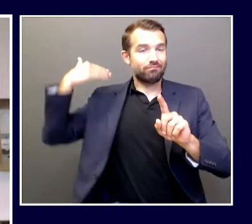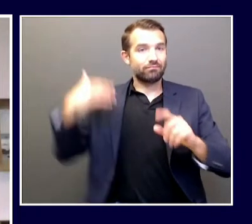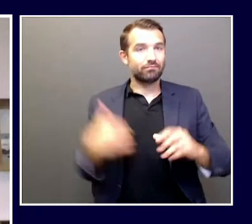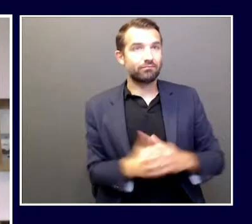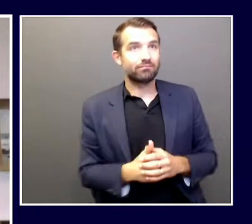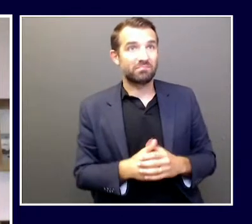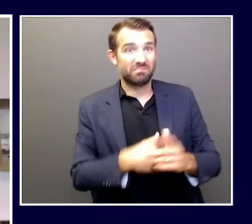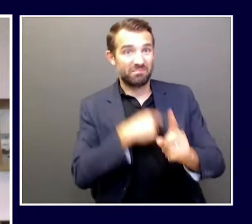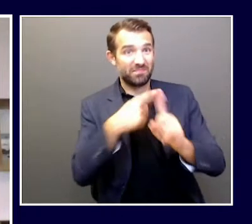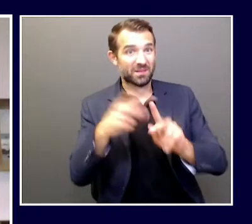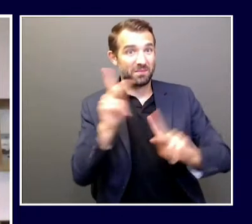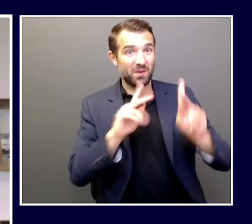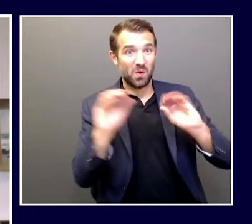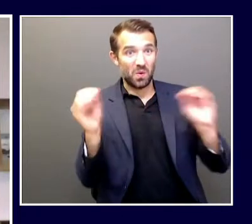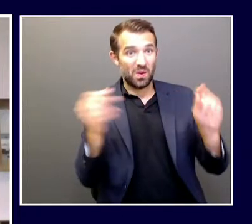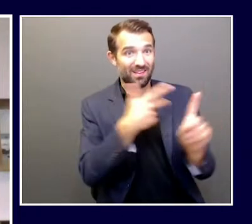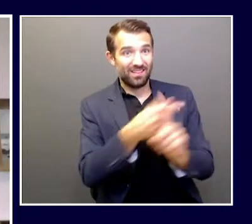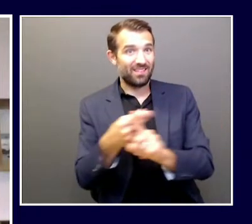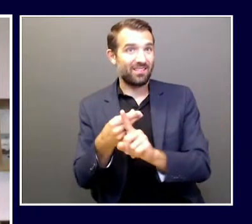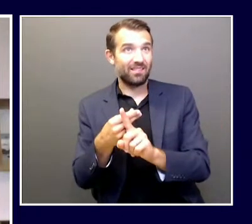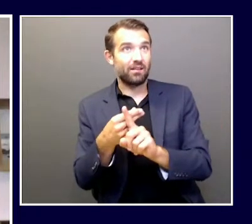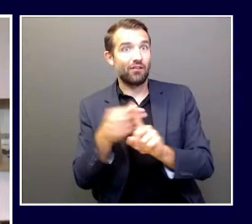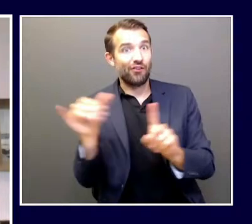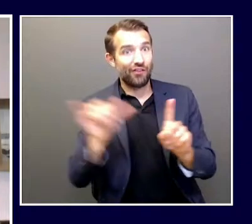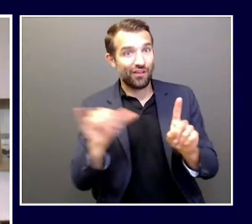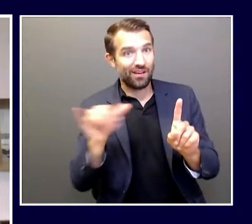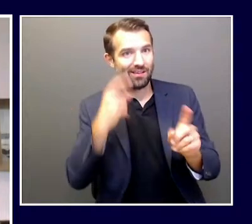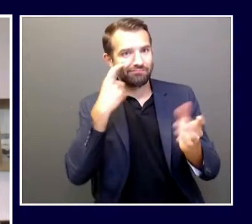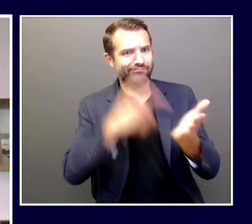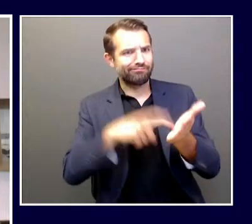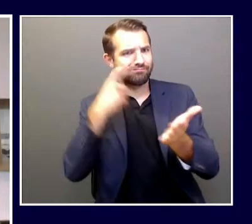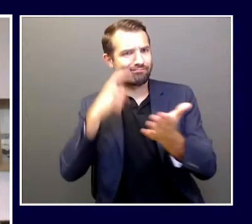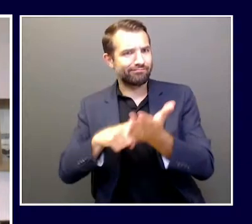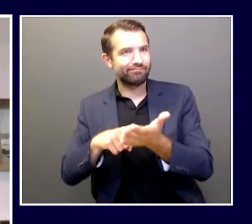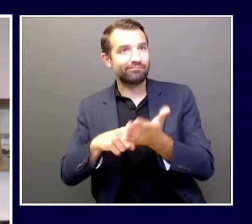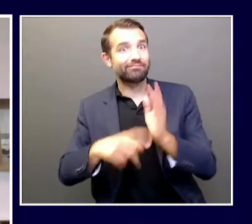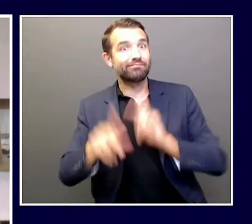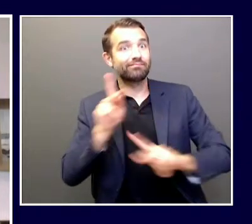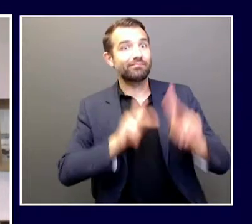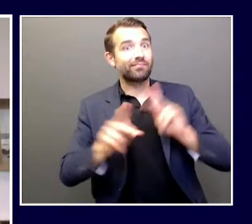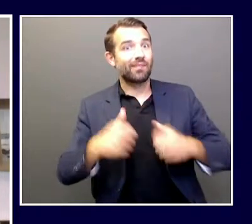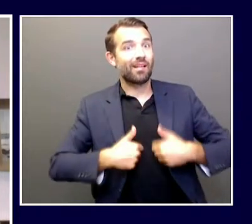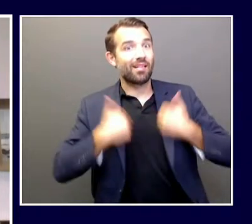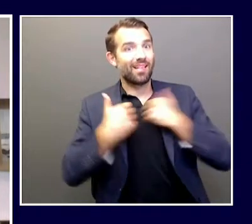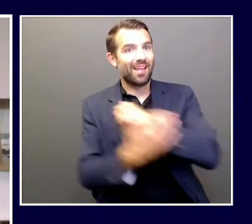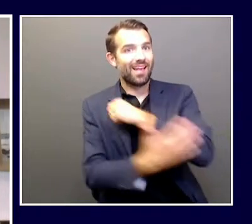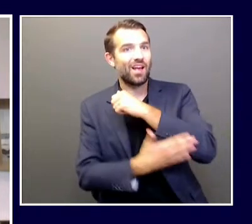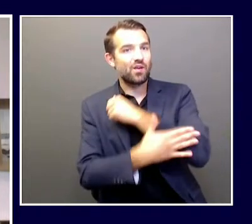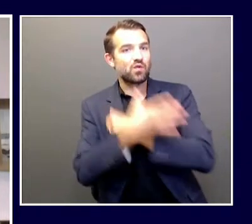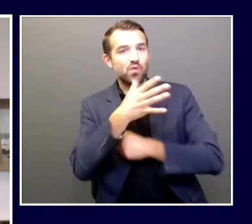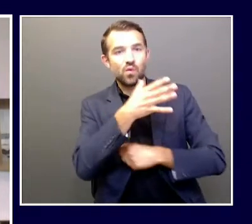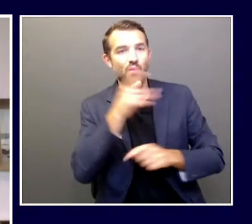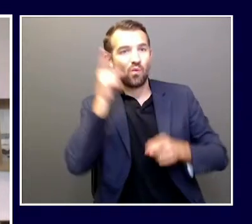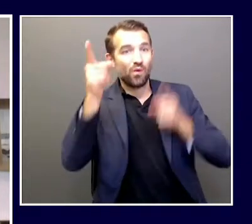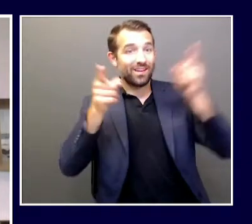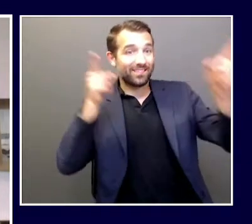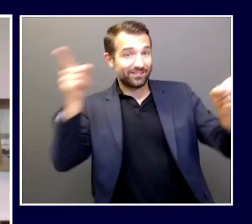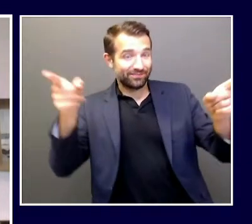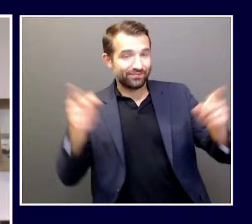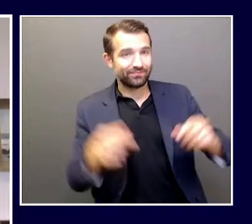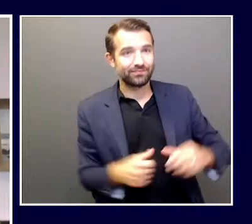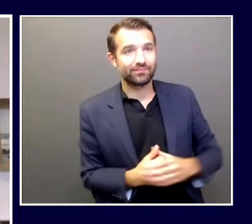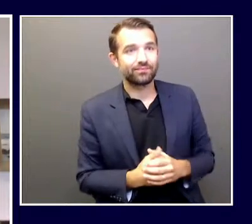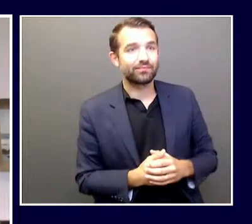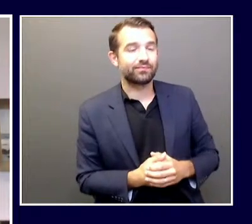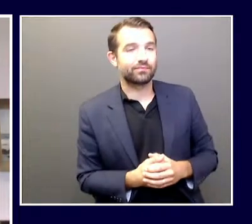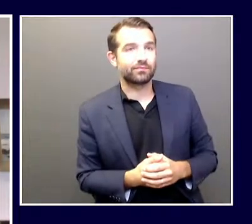being transported to secondary and tertiary care hospitals. Not just with COVID cases, but I've been in